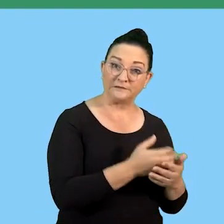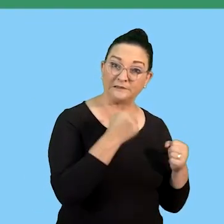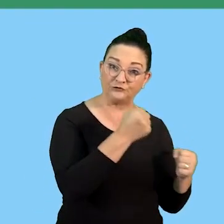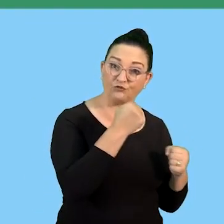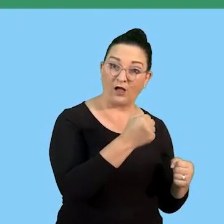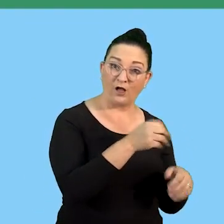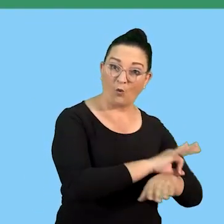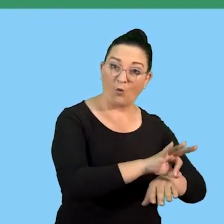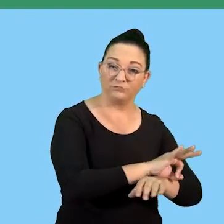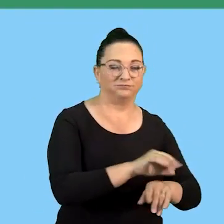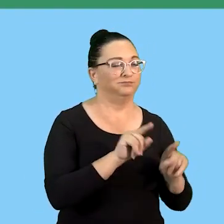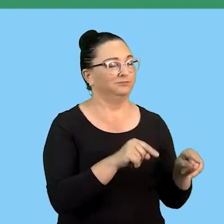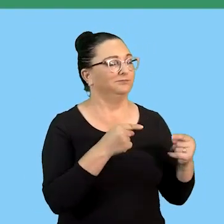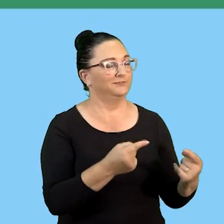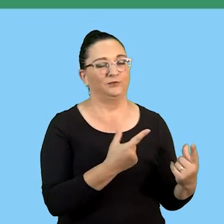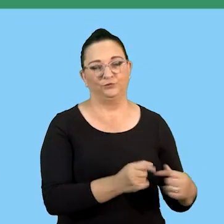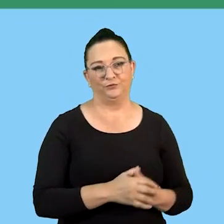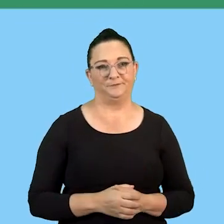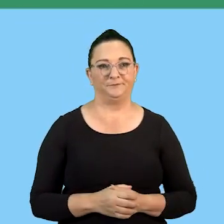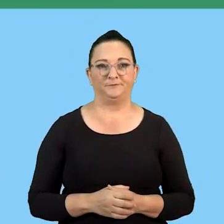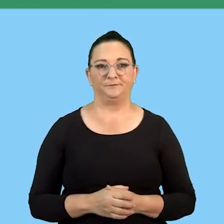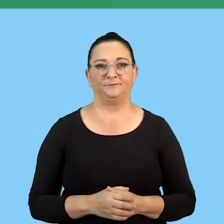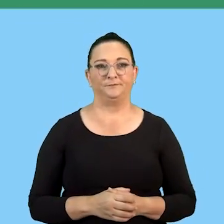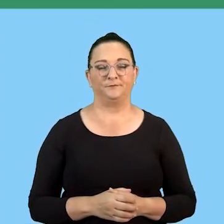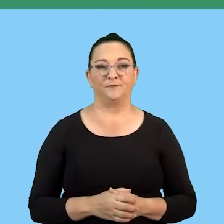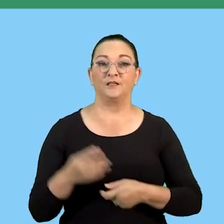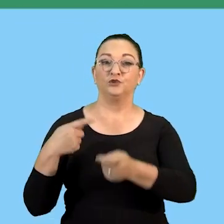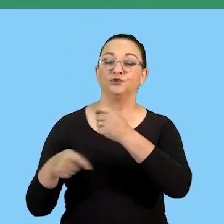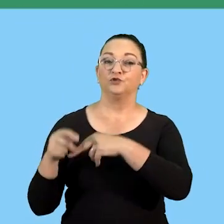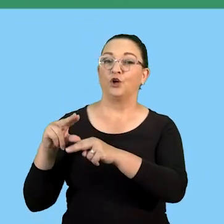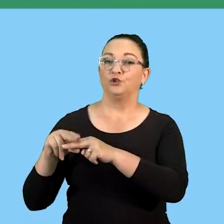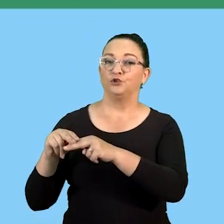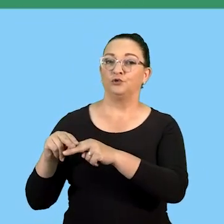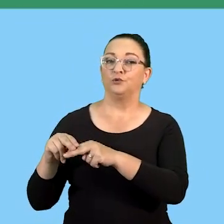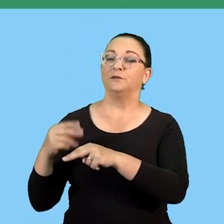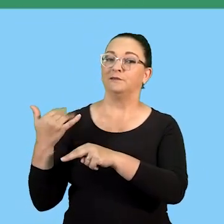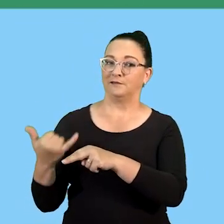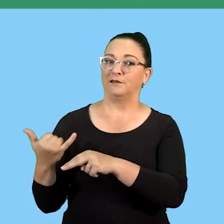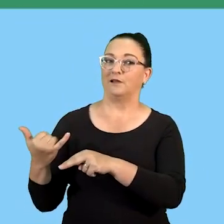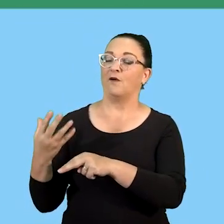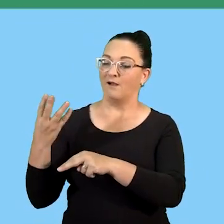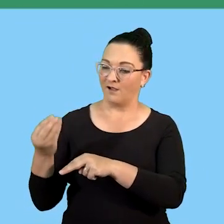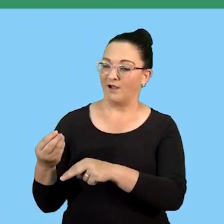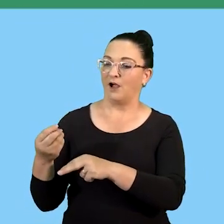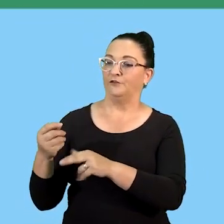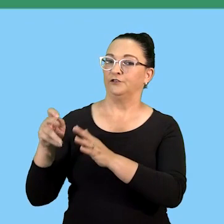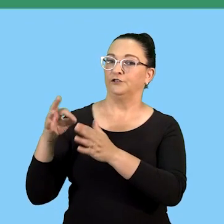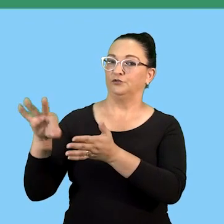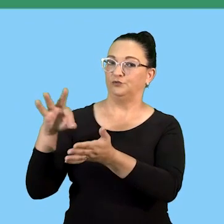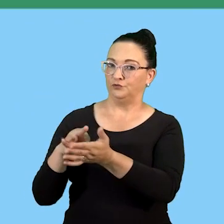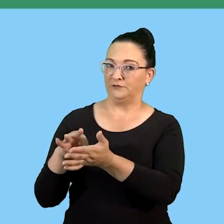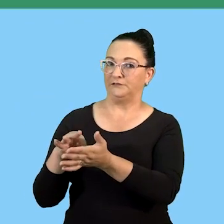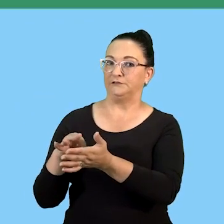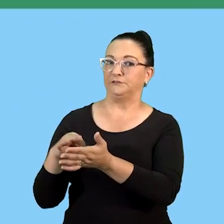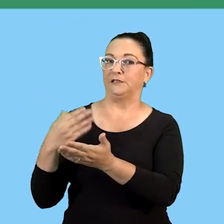We do not organize strikes as a workplace forum. A trade union is a legal entity, meaning what? It is registered